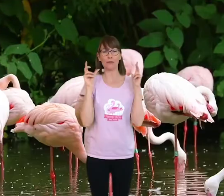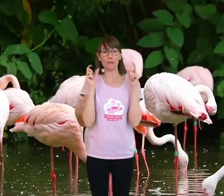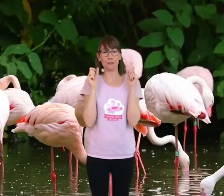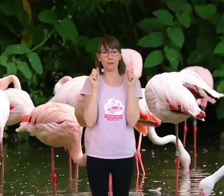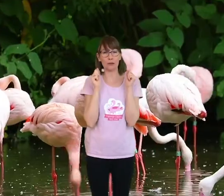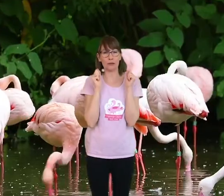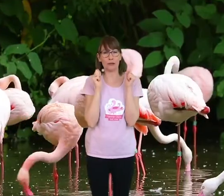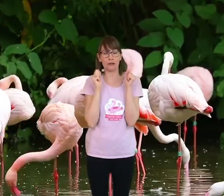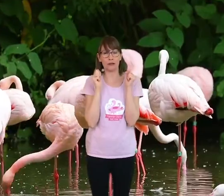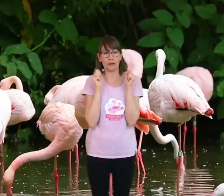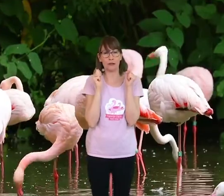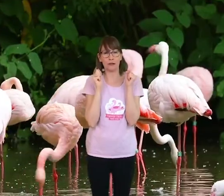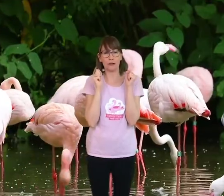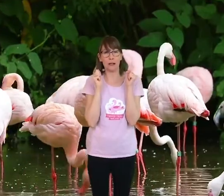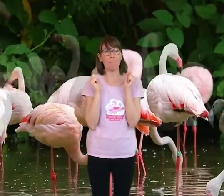or small?